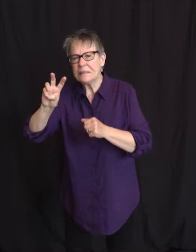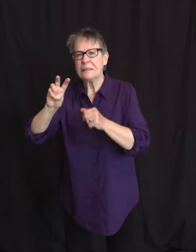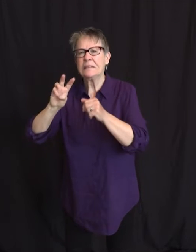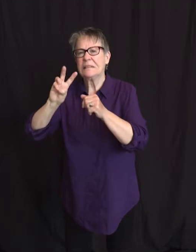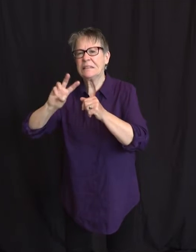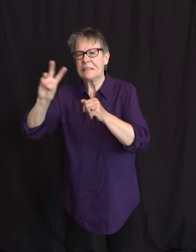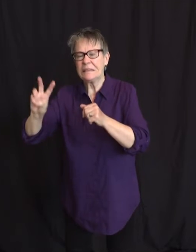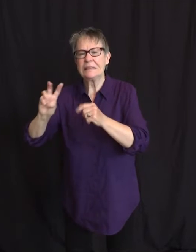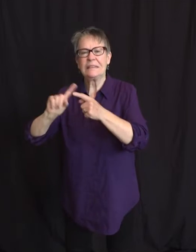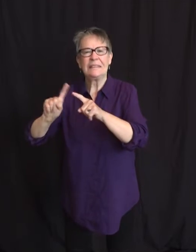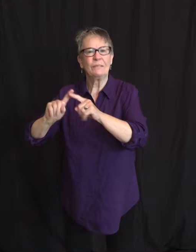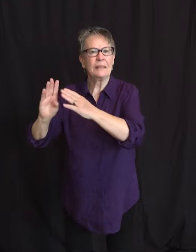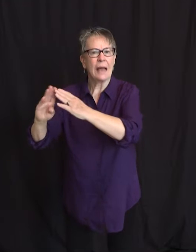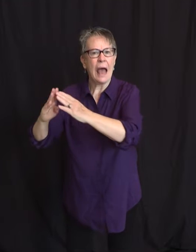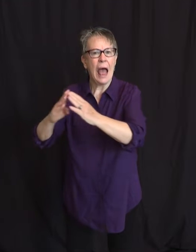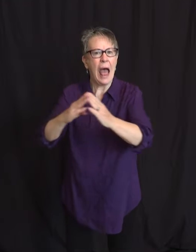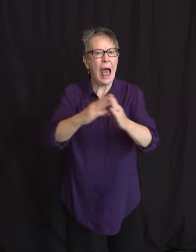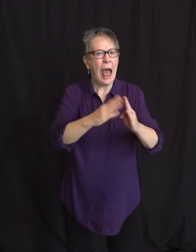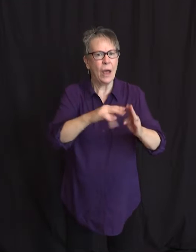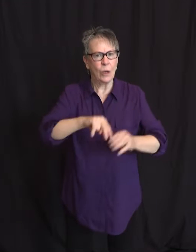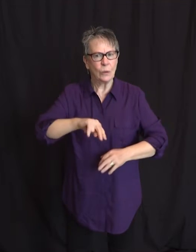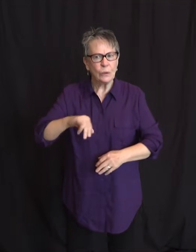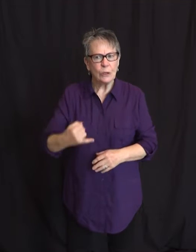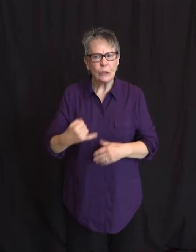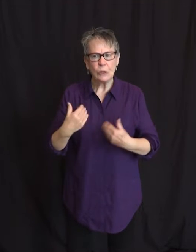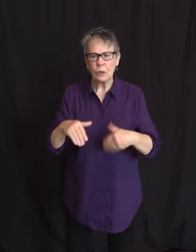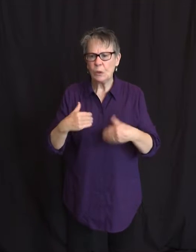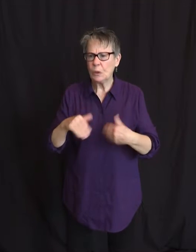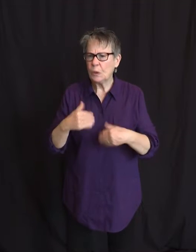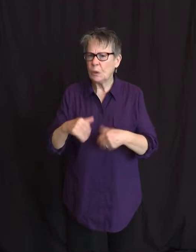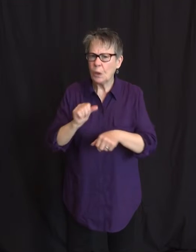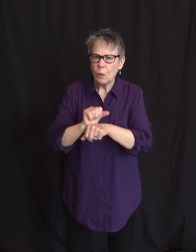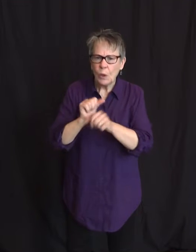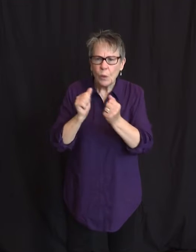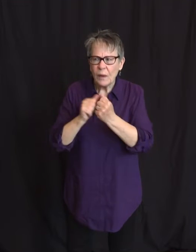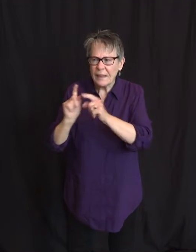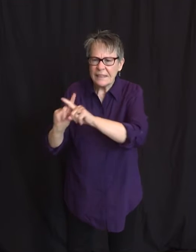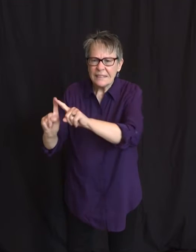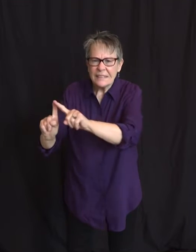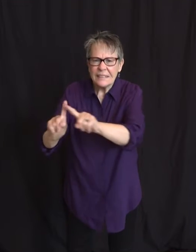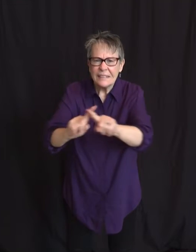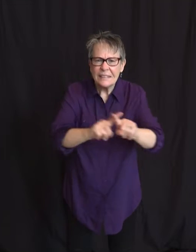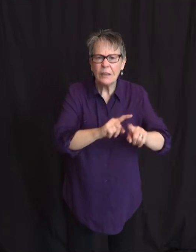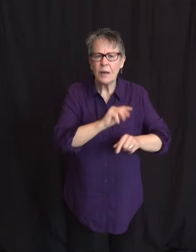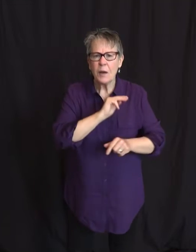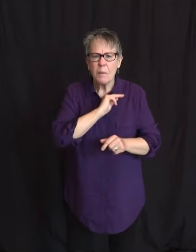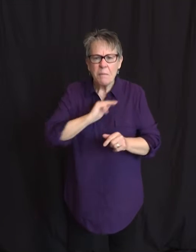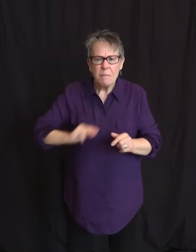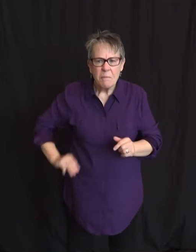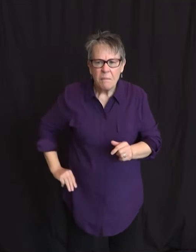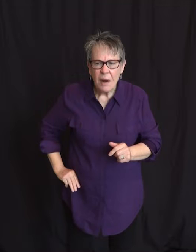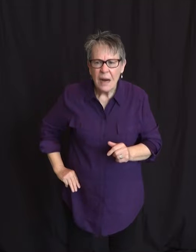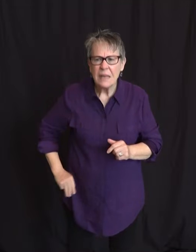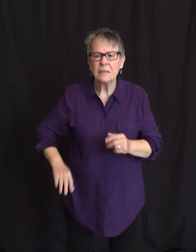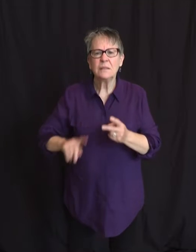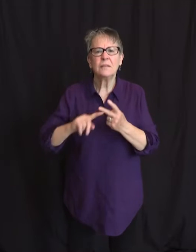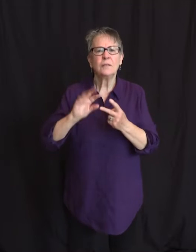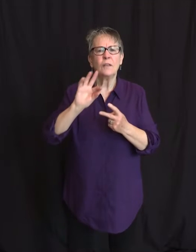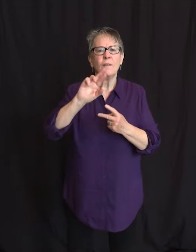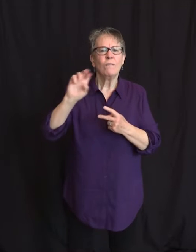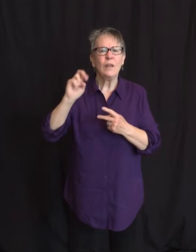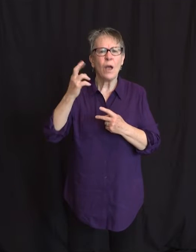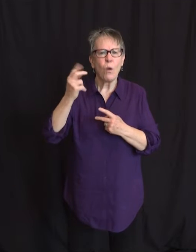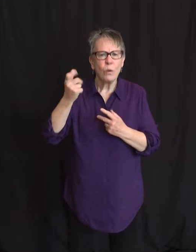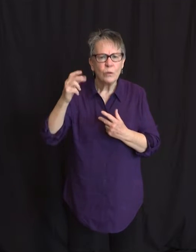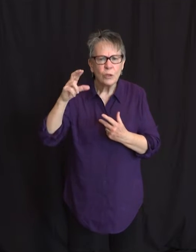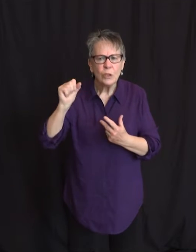and authorities across the state. And I think that what has been shown through